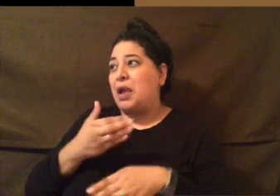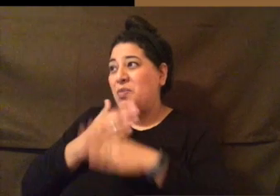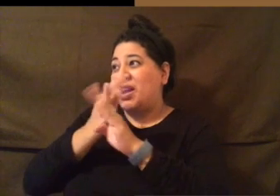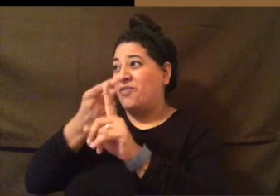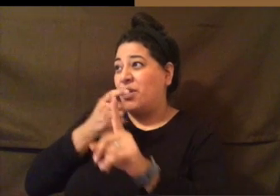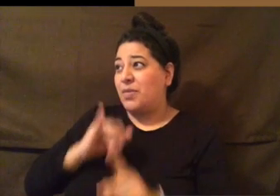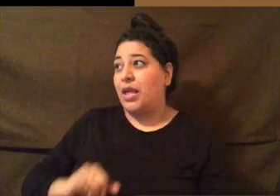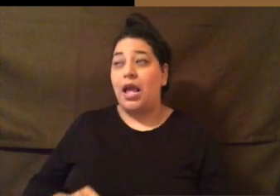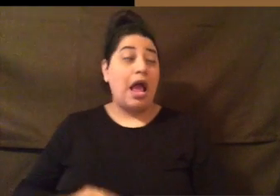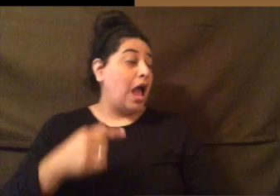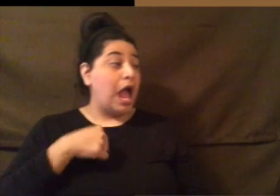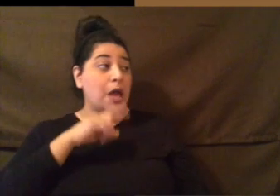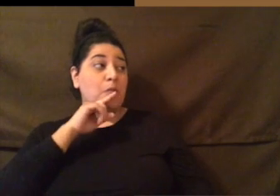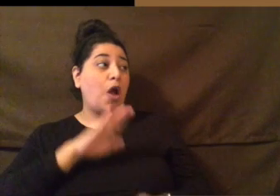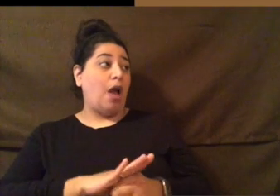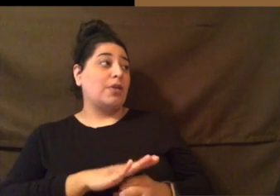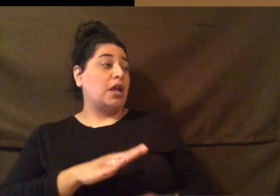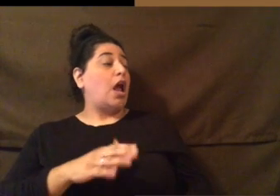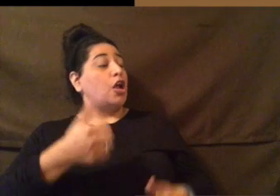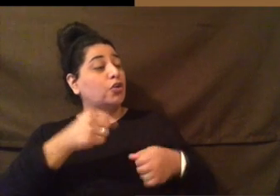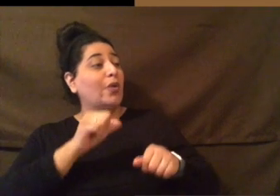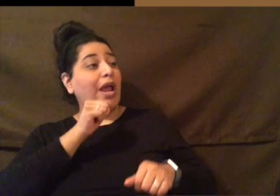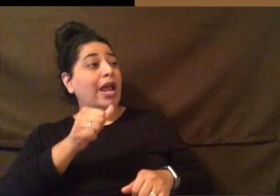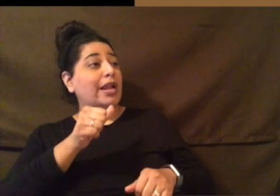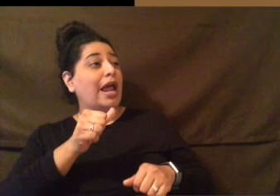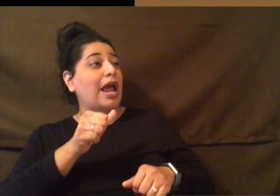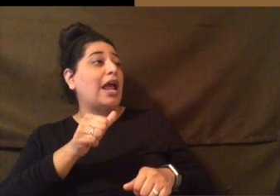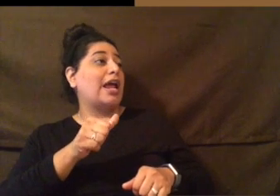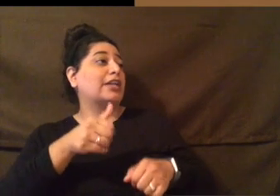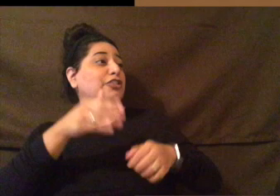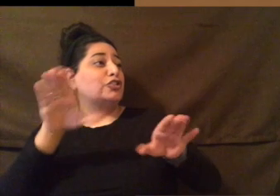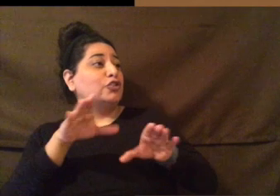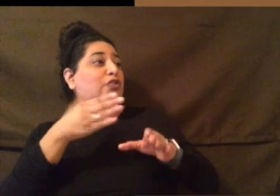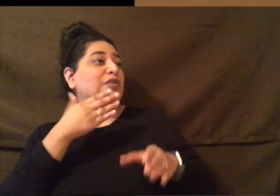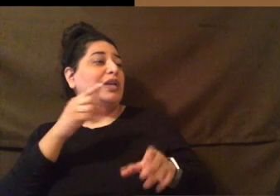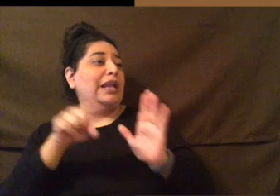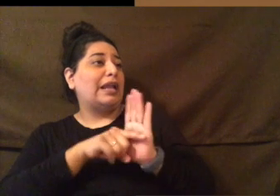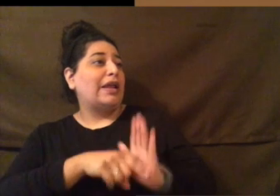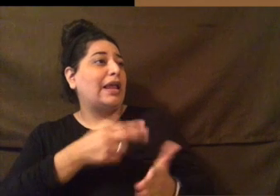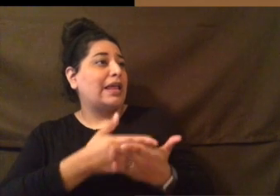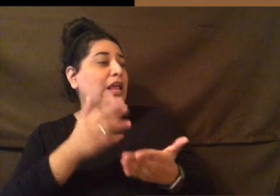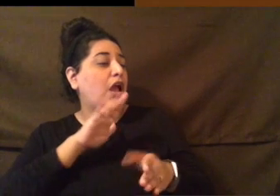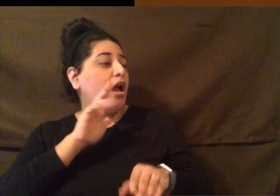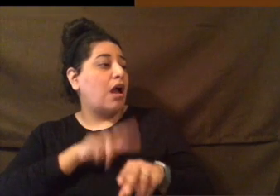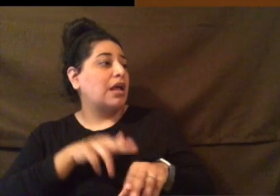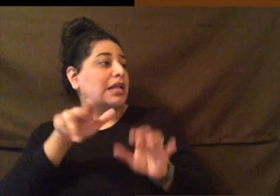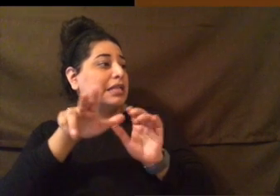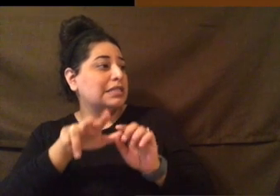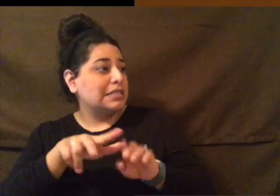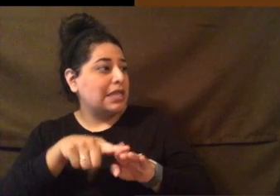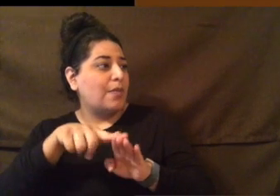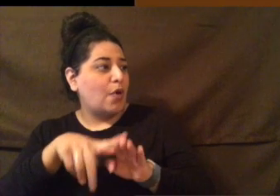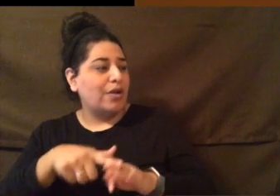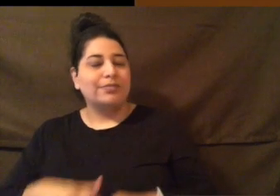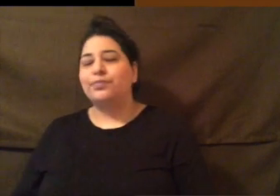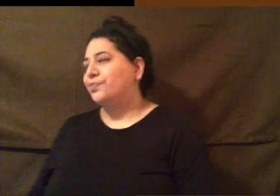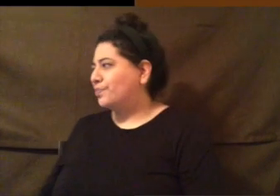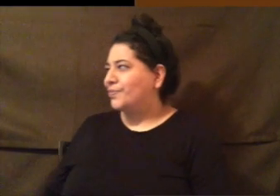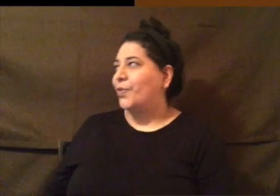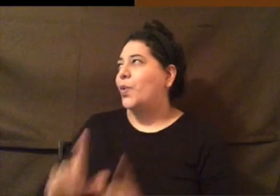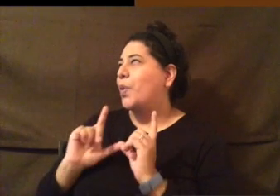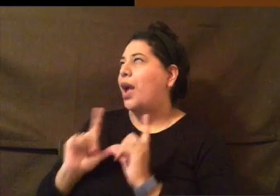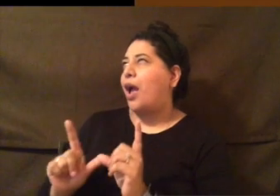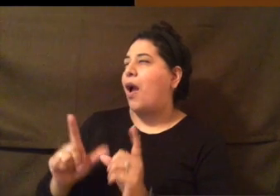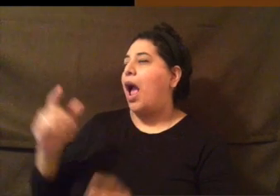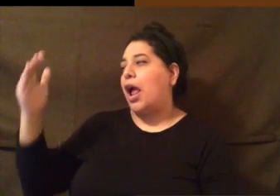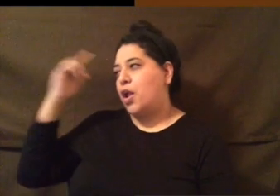about. I promise, Susie. I'll try to make sure that you never need to worry about me and my skateboard. Whatever. I know you're